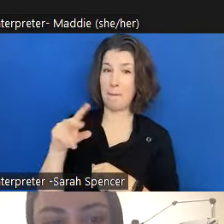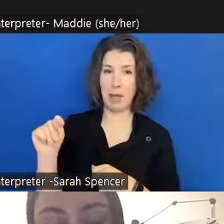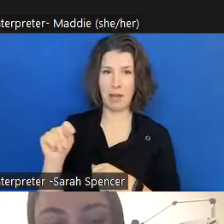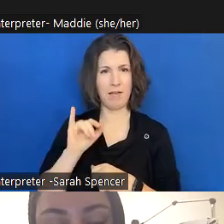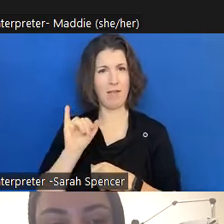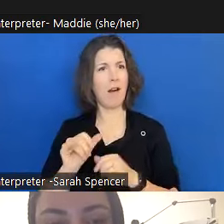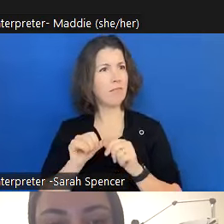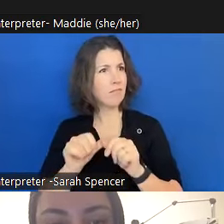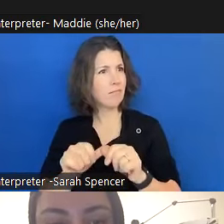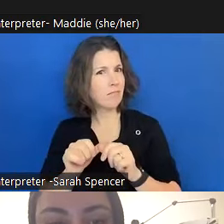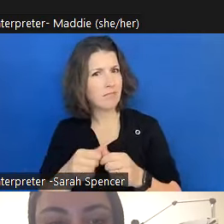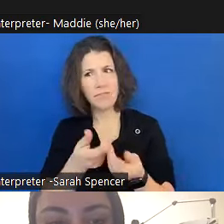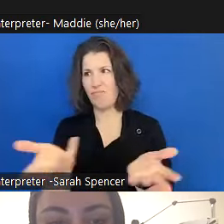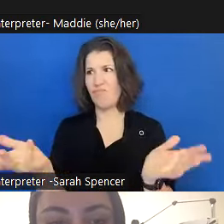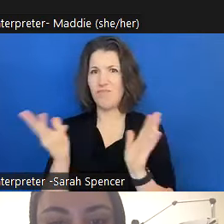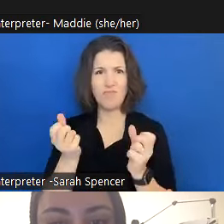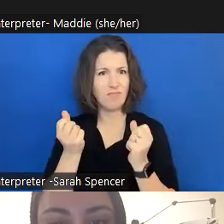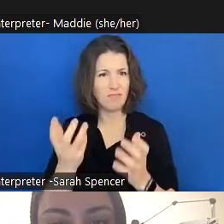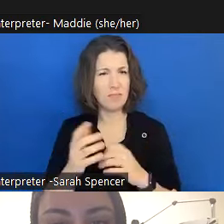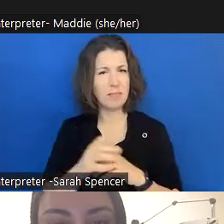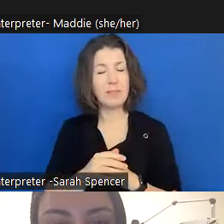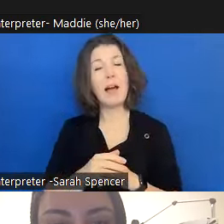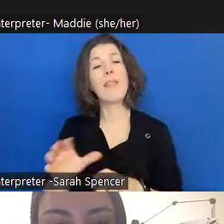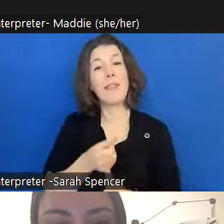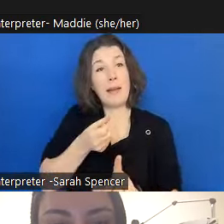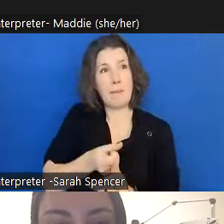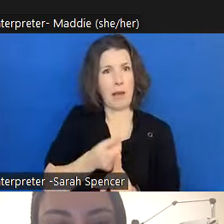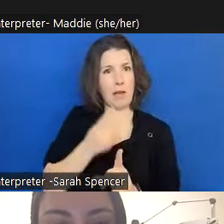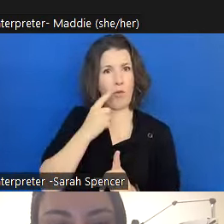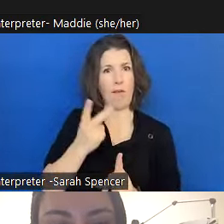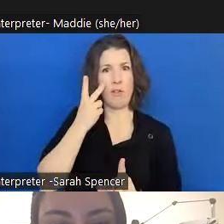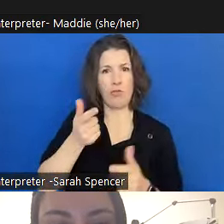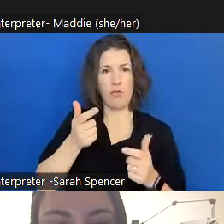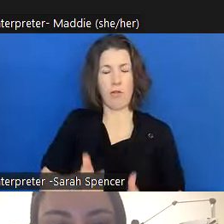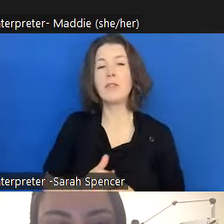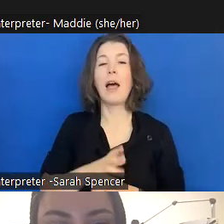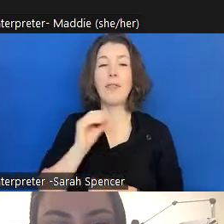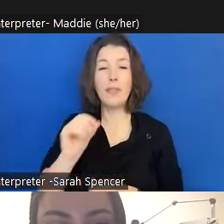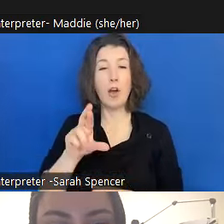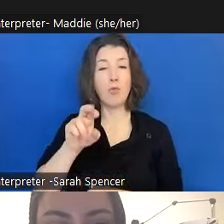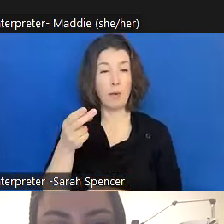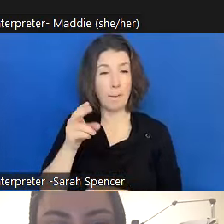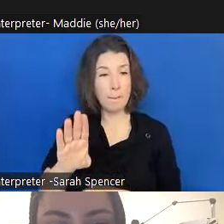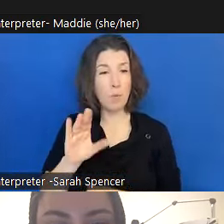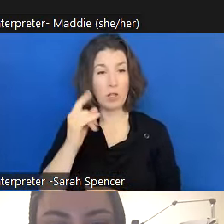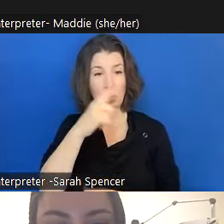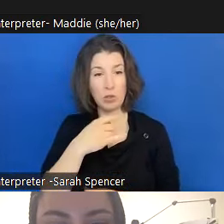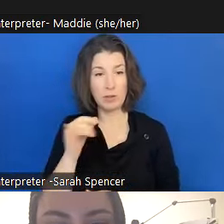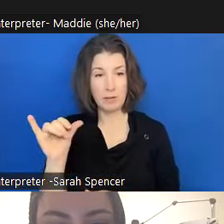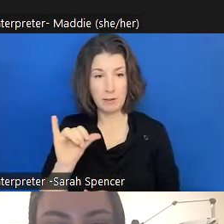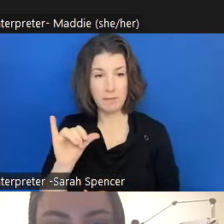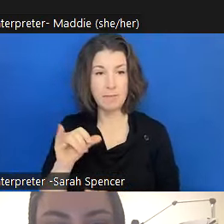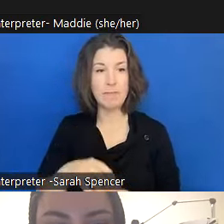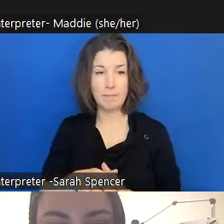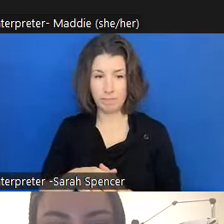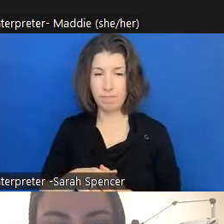loss. And we'll then go into what low vision rehabilitation looks like and what resources are available to low vision patients, both